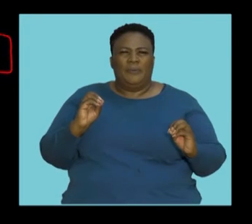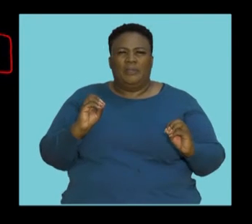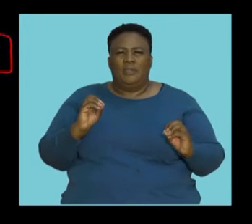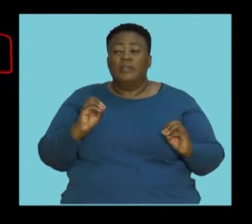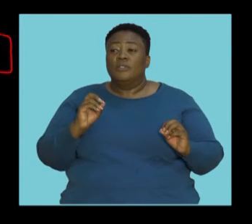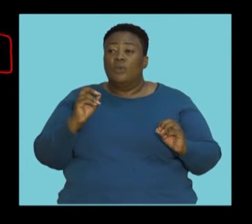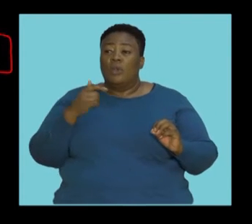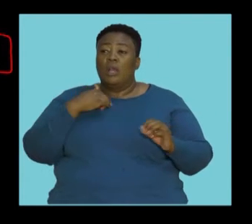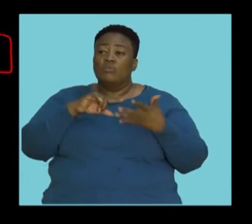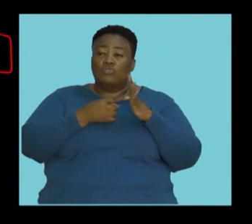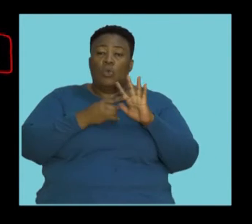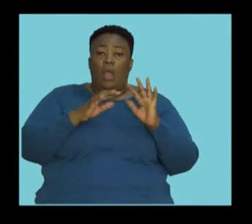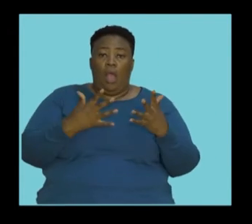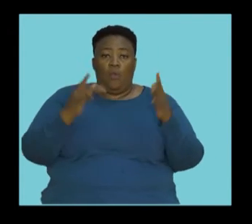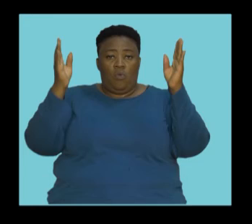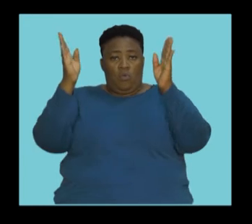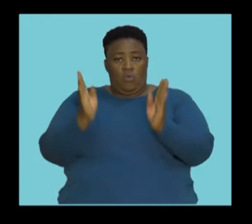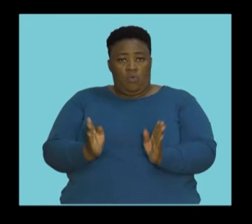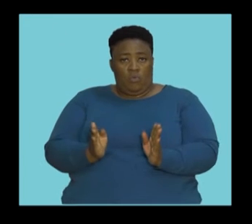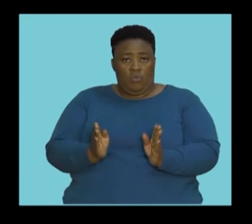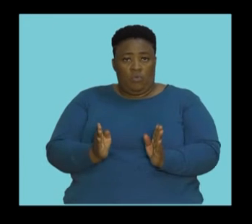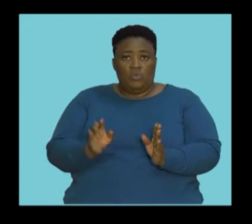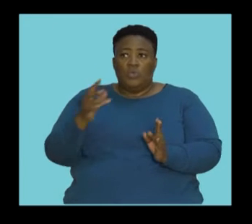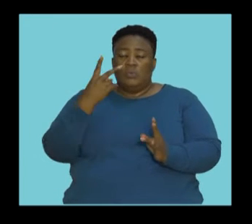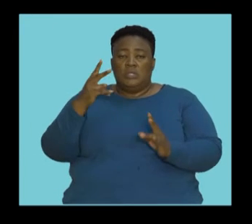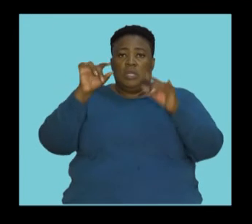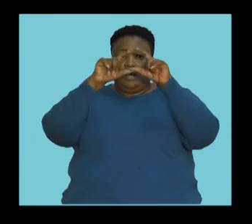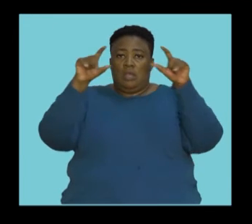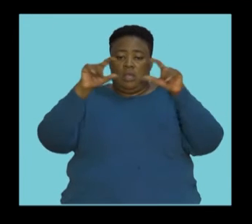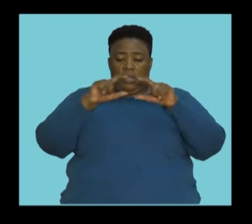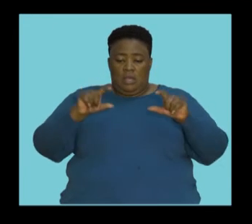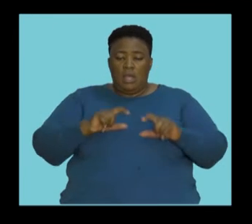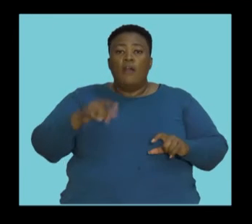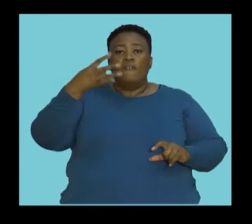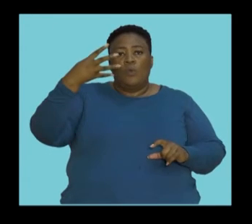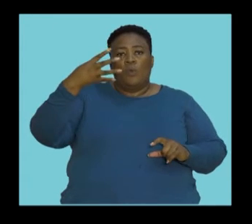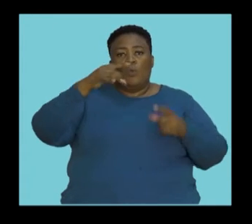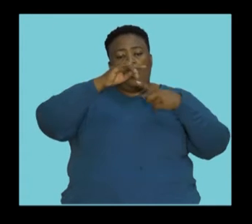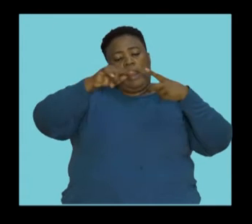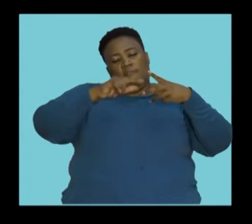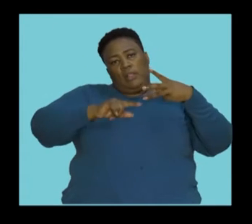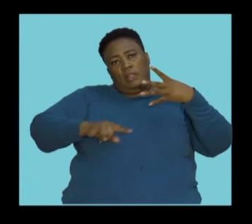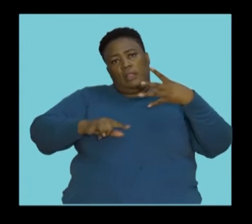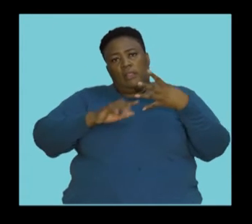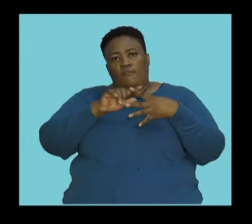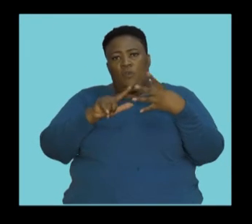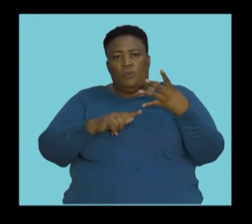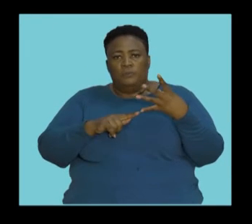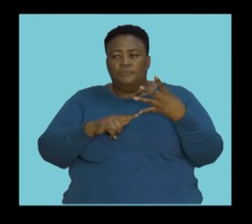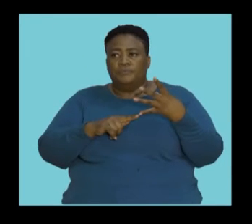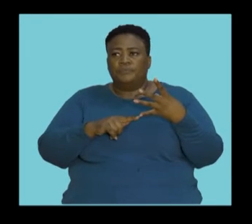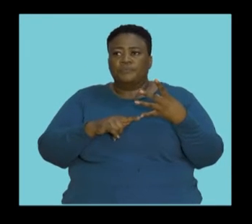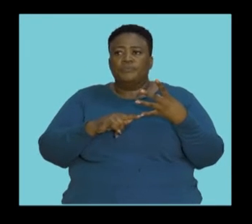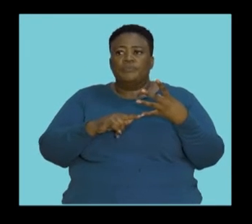category. And I've illustrated that in this illustration here. So we see that there are 4 levels, and these